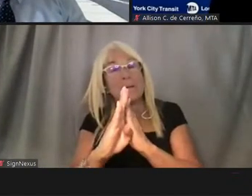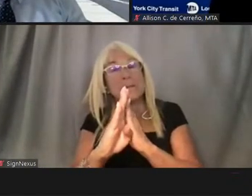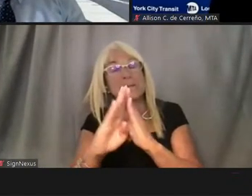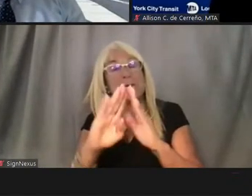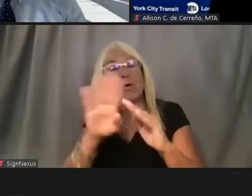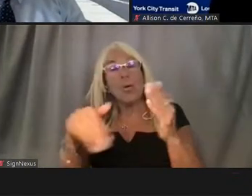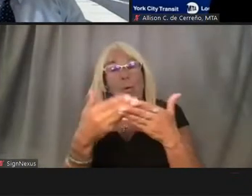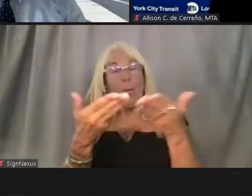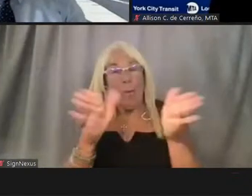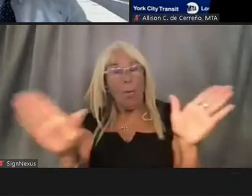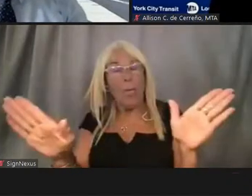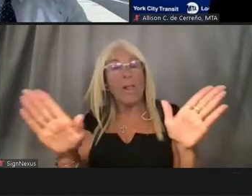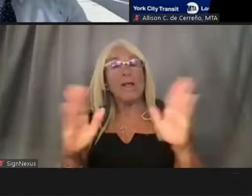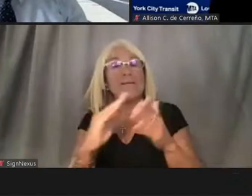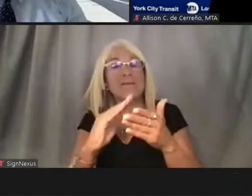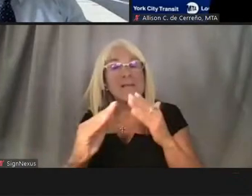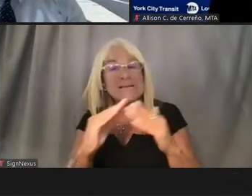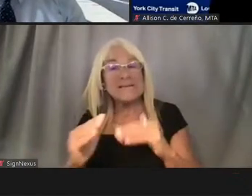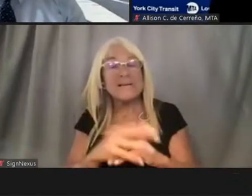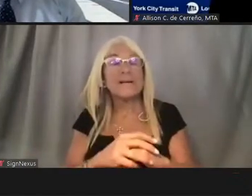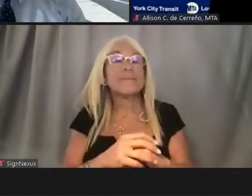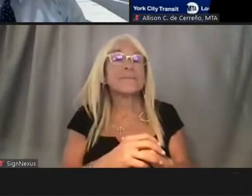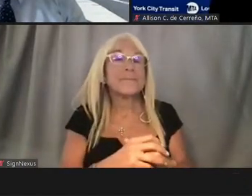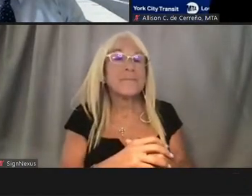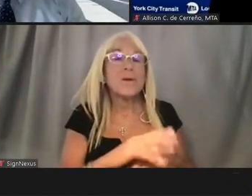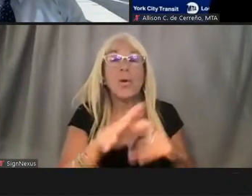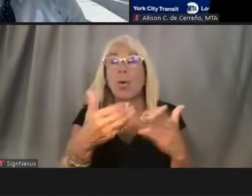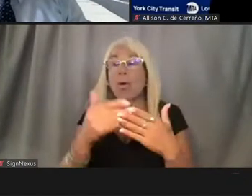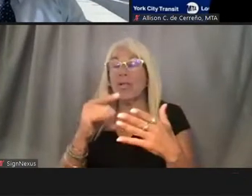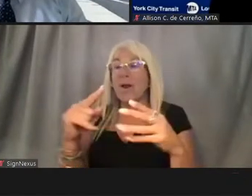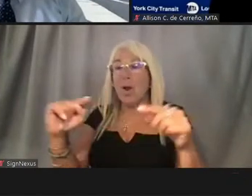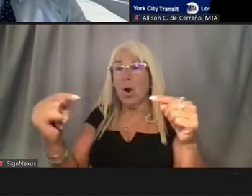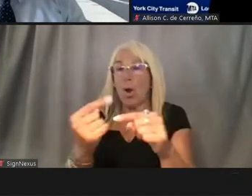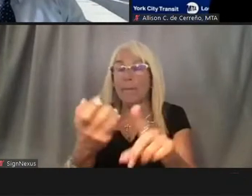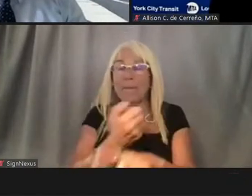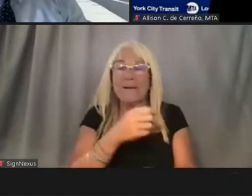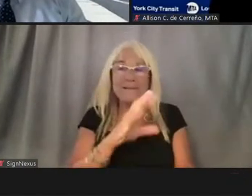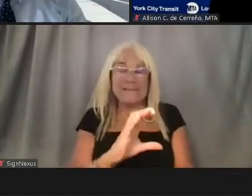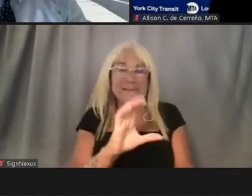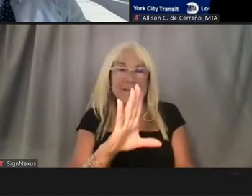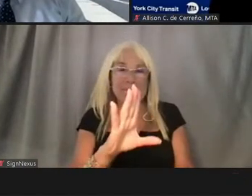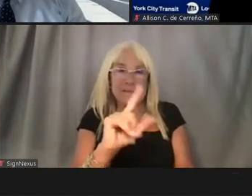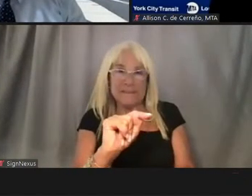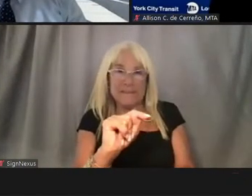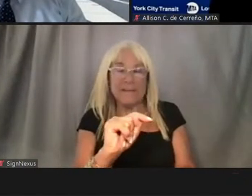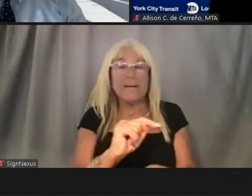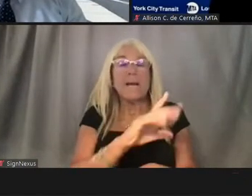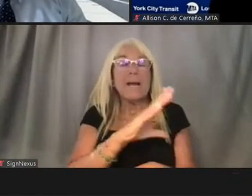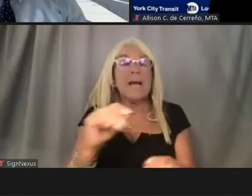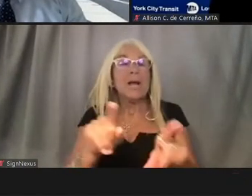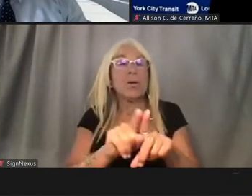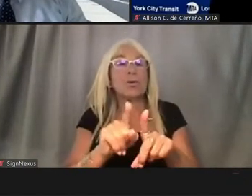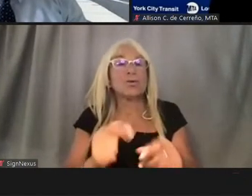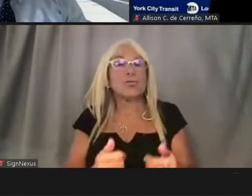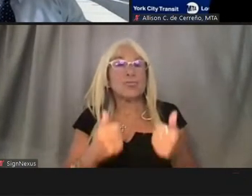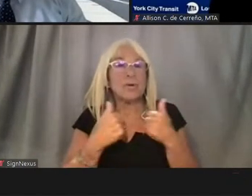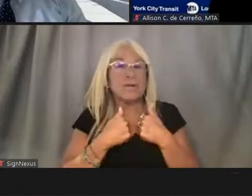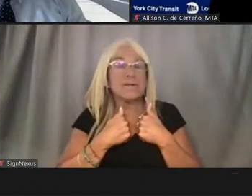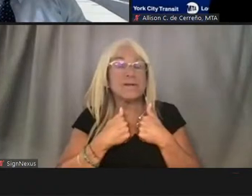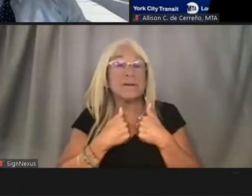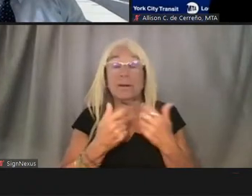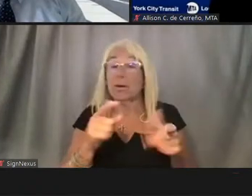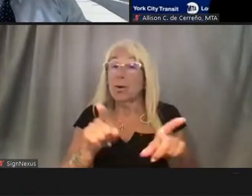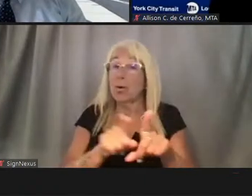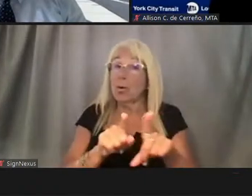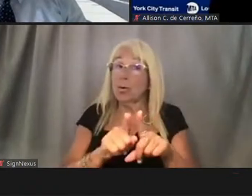within Bronx environmental justice areas harmed by the cbdtp to further incentivize public transportation options for residents that need it the most cities